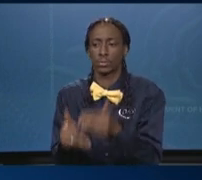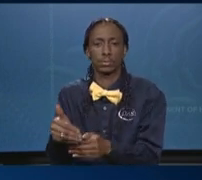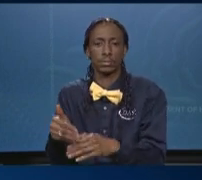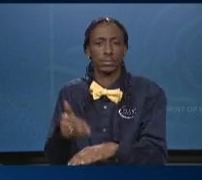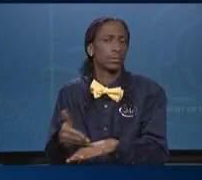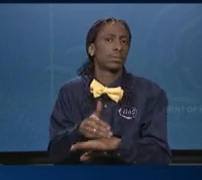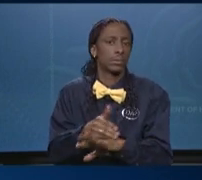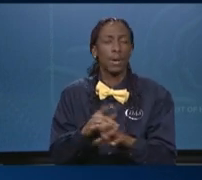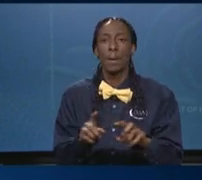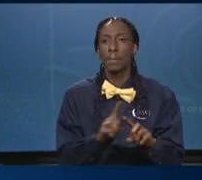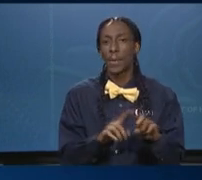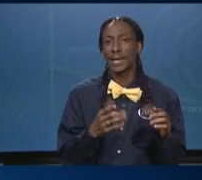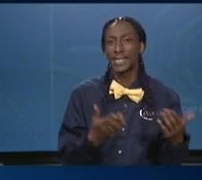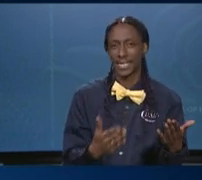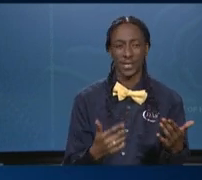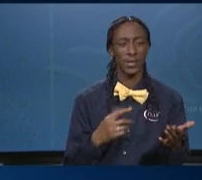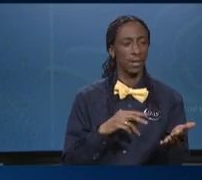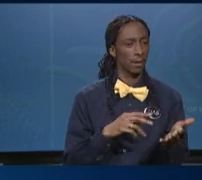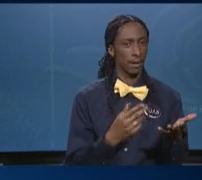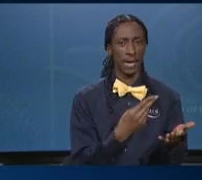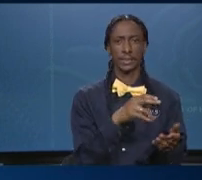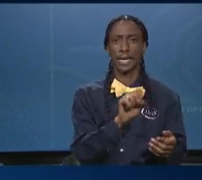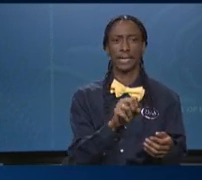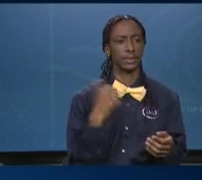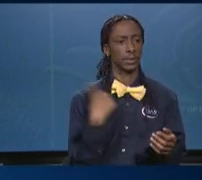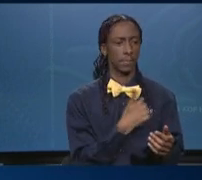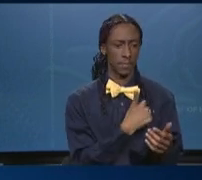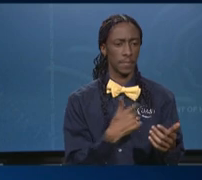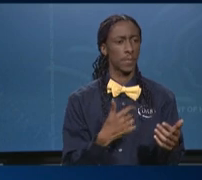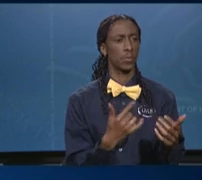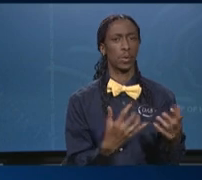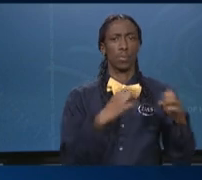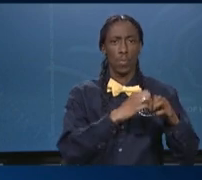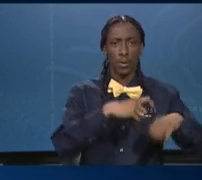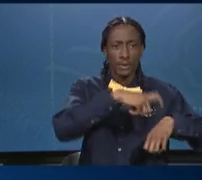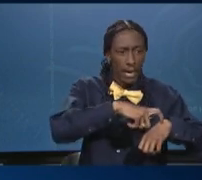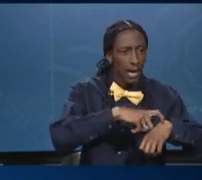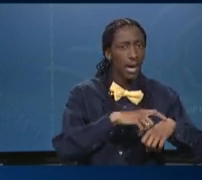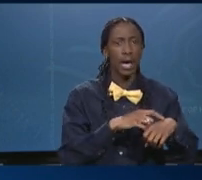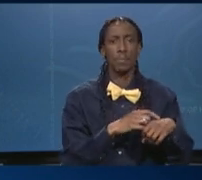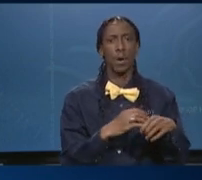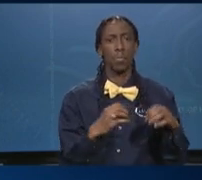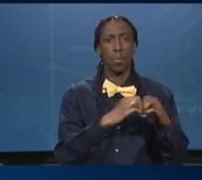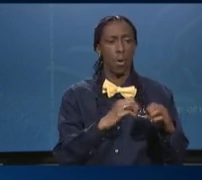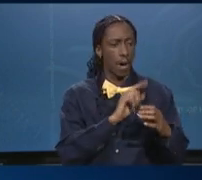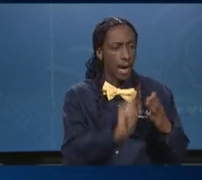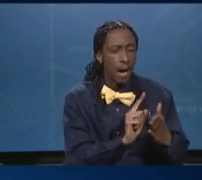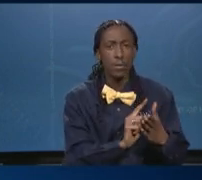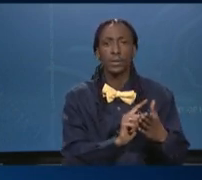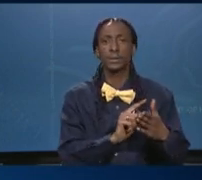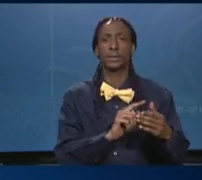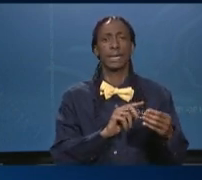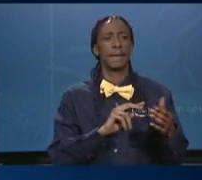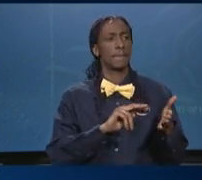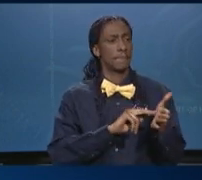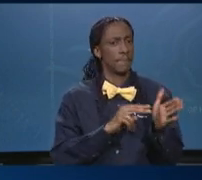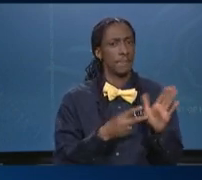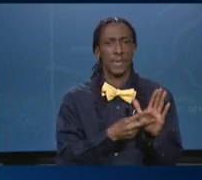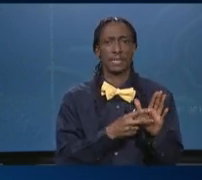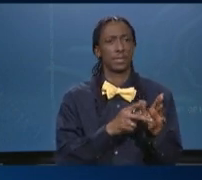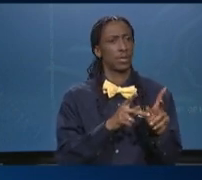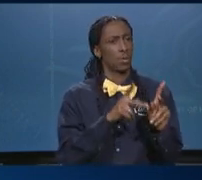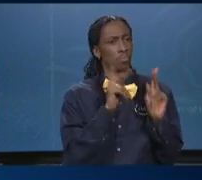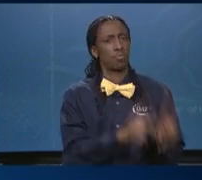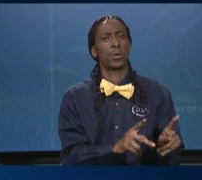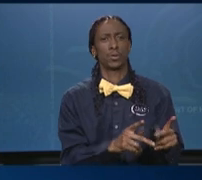if we spend more minutes, we spend more hours, it means that someone may be additionally served by our programs, someone is protected by the laws we write and serve.